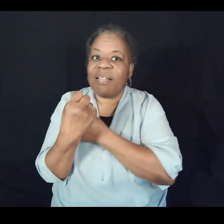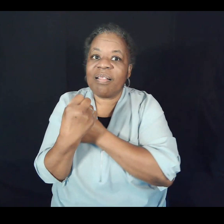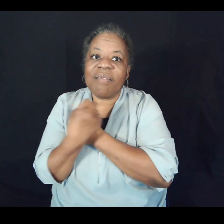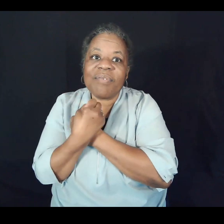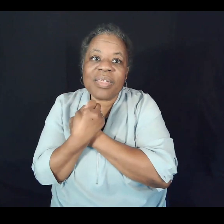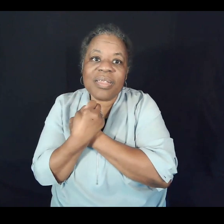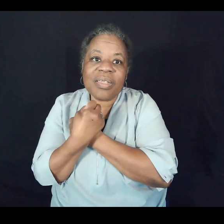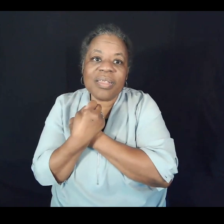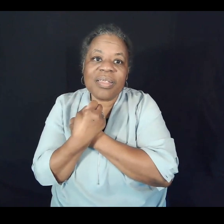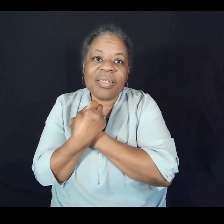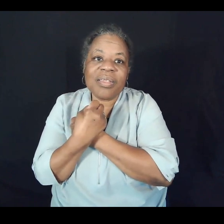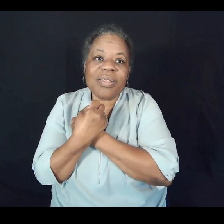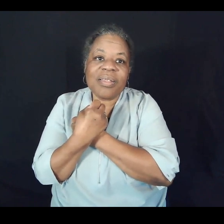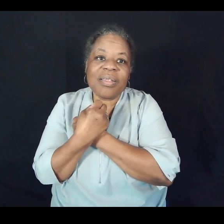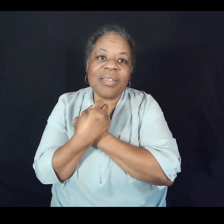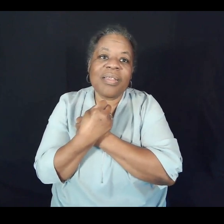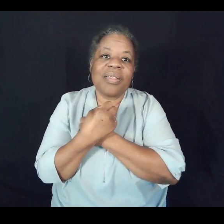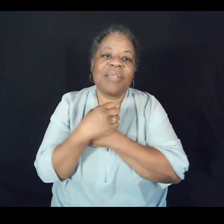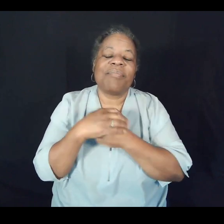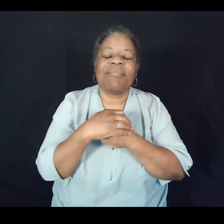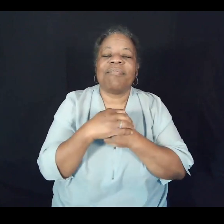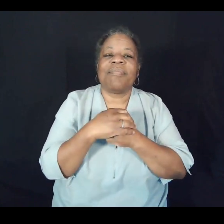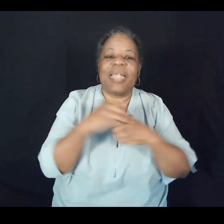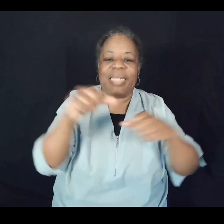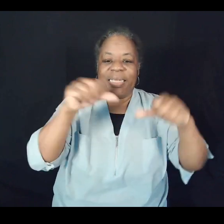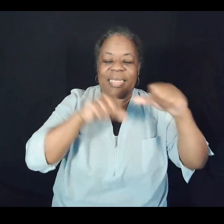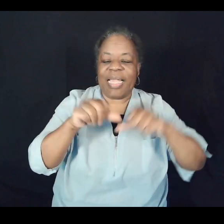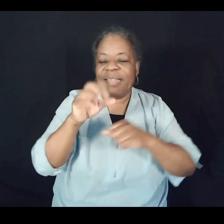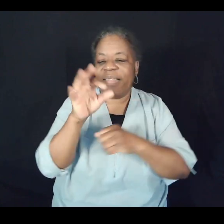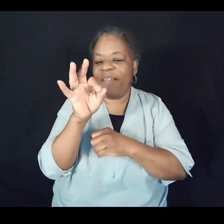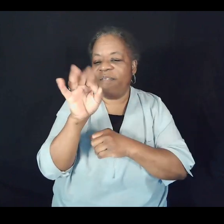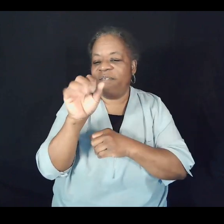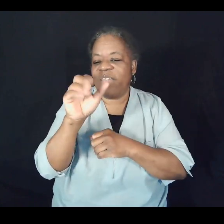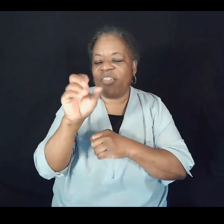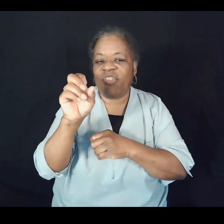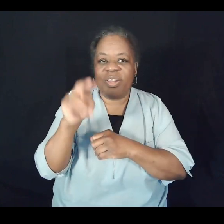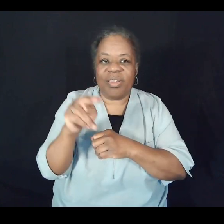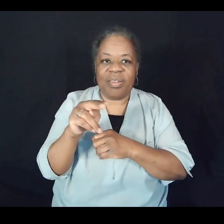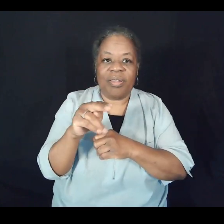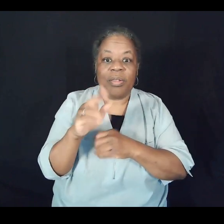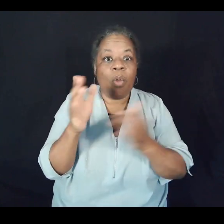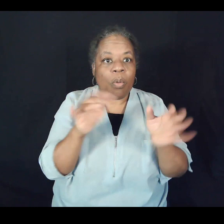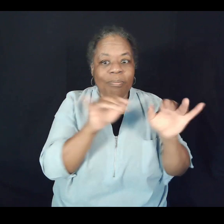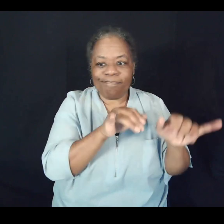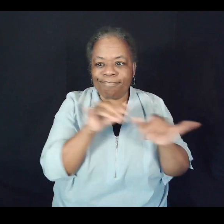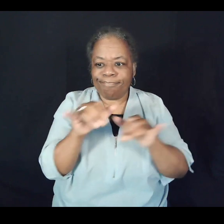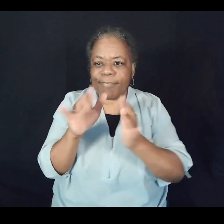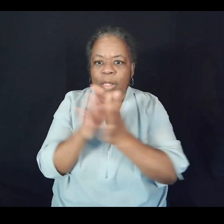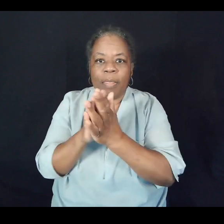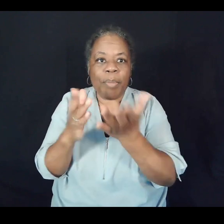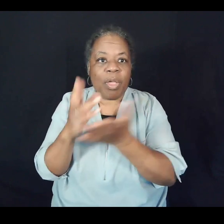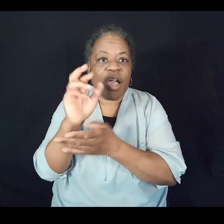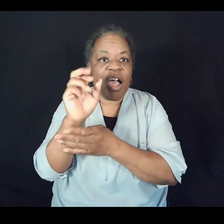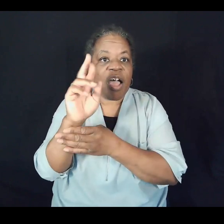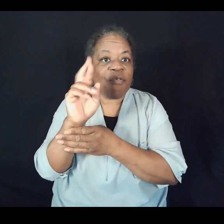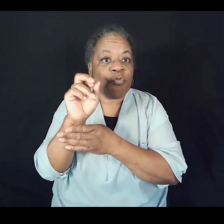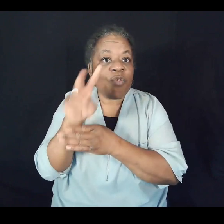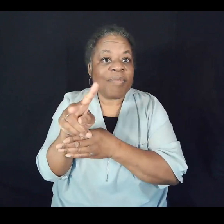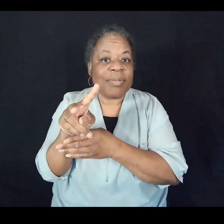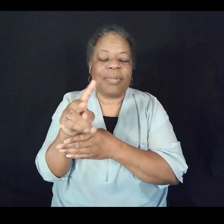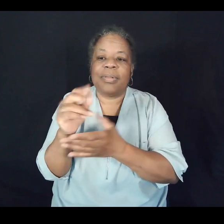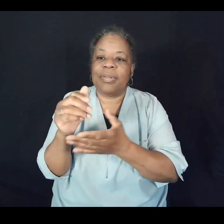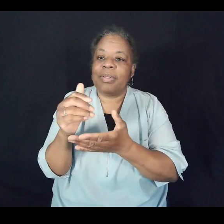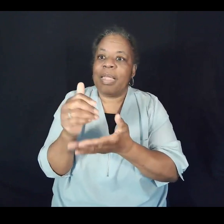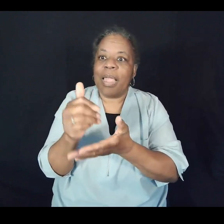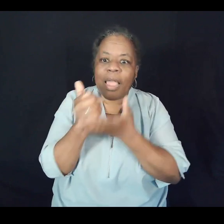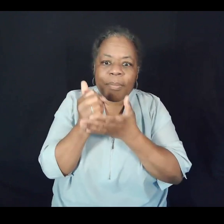destroying. Science fiction. So when it comes to the book of Revelation, it has always helped me to see this as apocalyptic